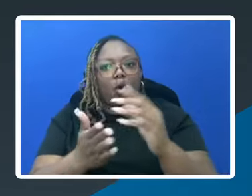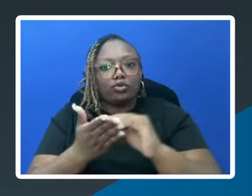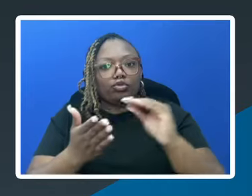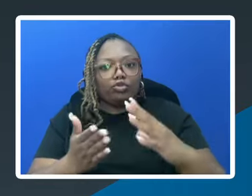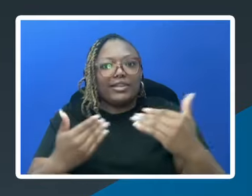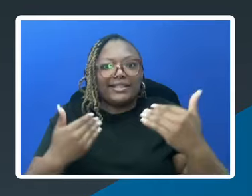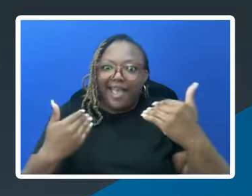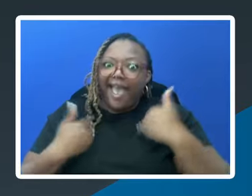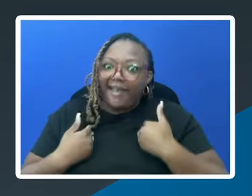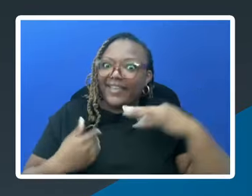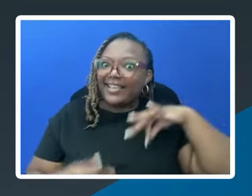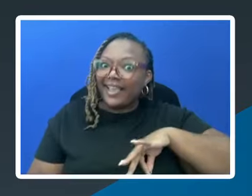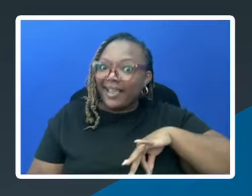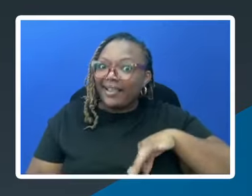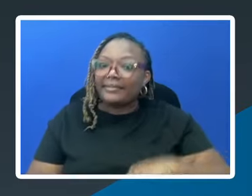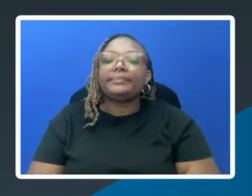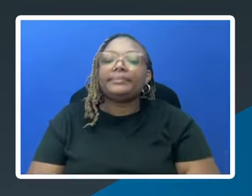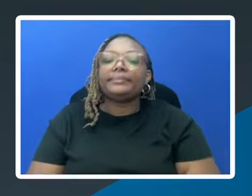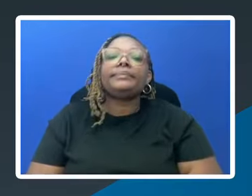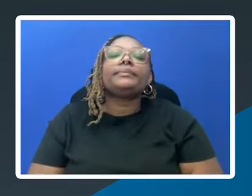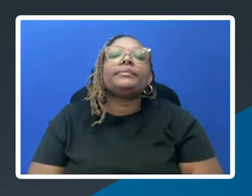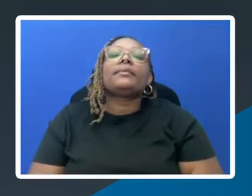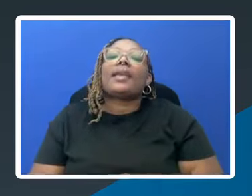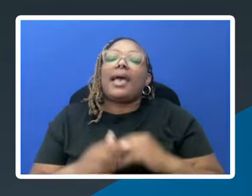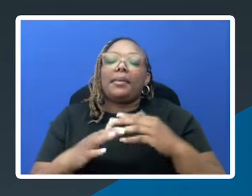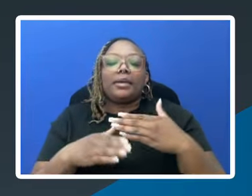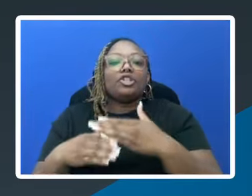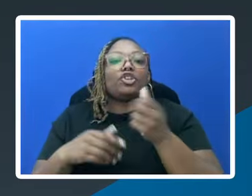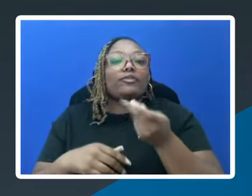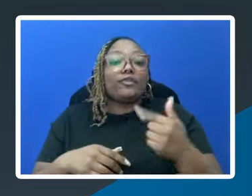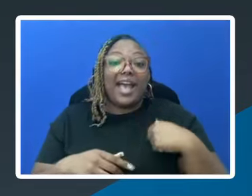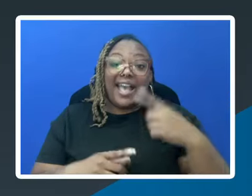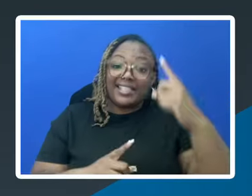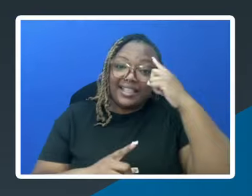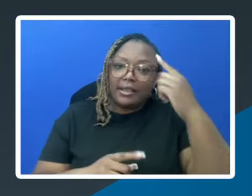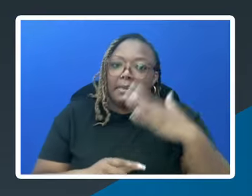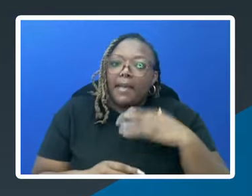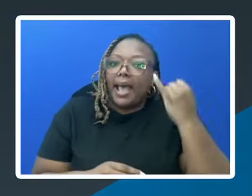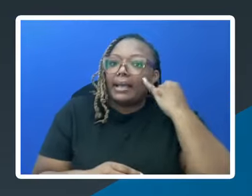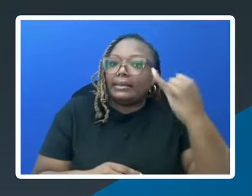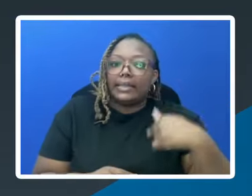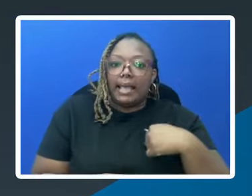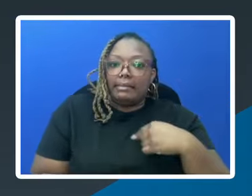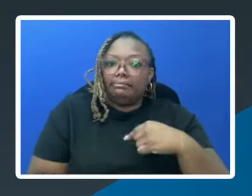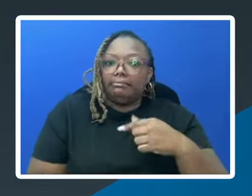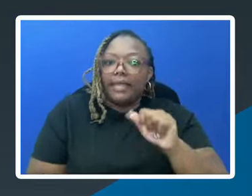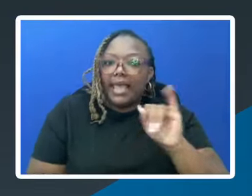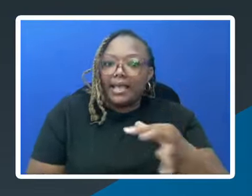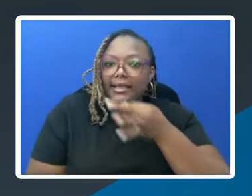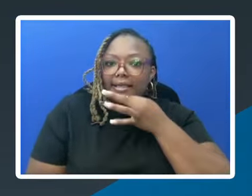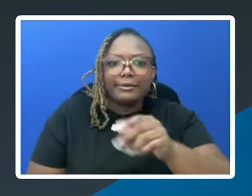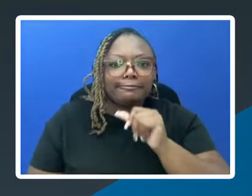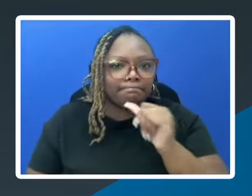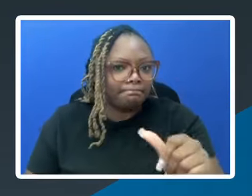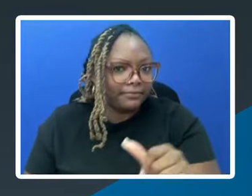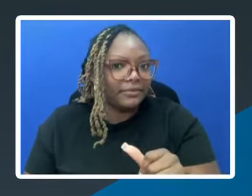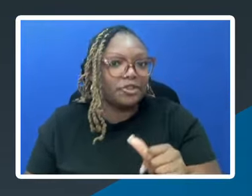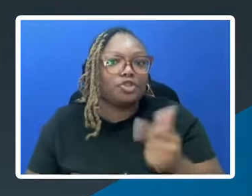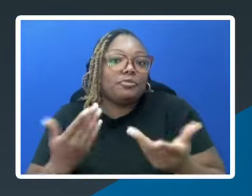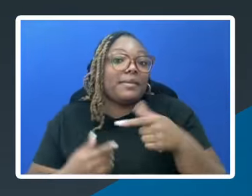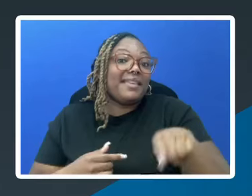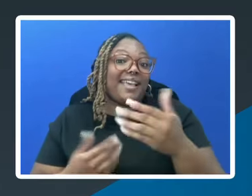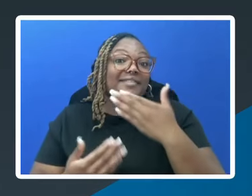I'm gonna just share a couple that I think, and these are just my ideas. And again, I said at the beginning, I'm not an AI expert, so y'all probably have better ideas than I do